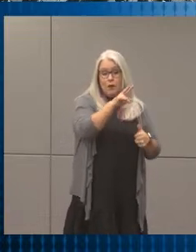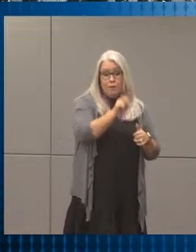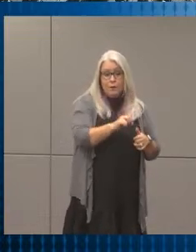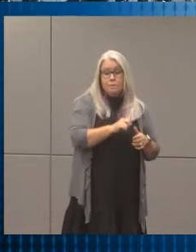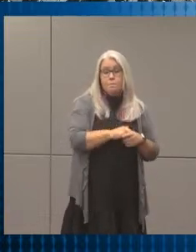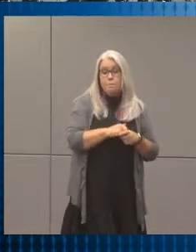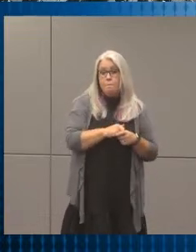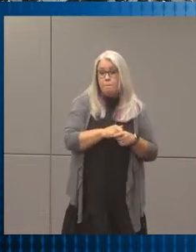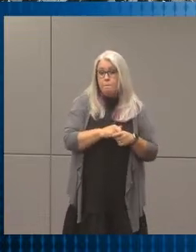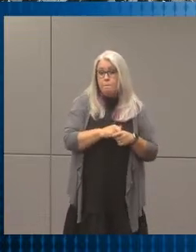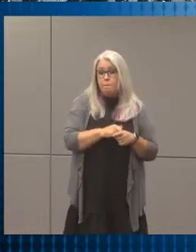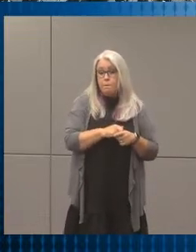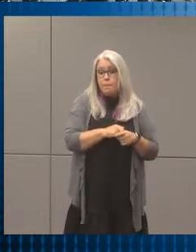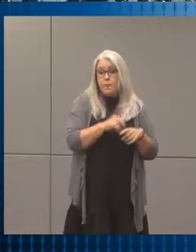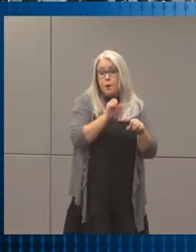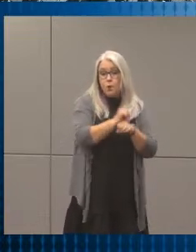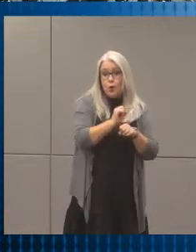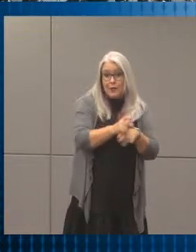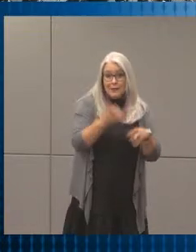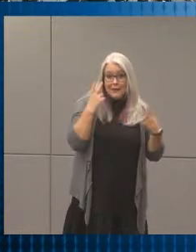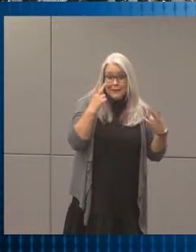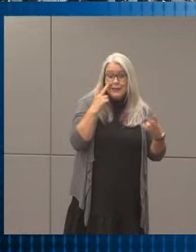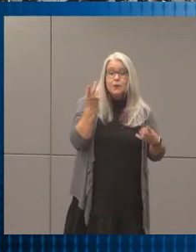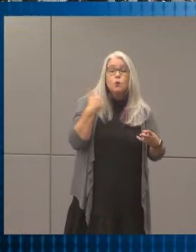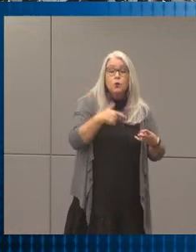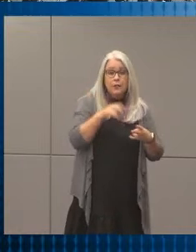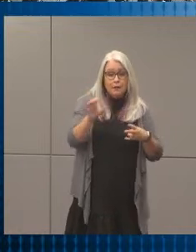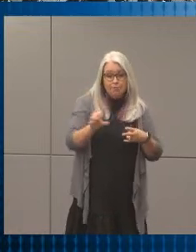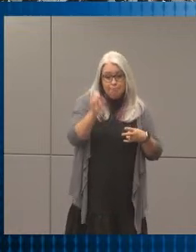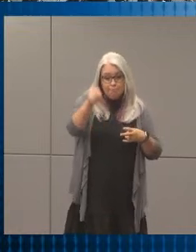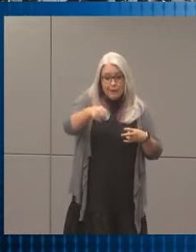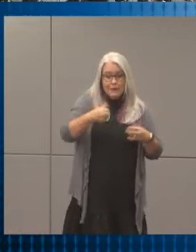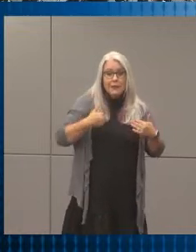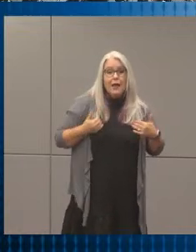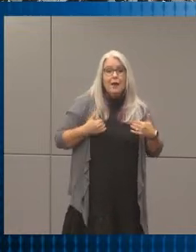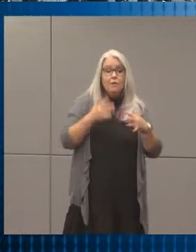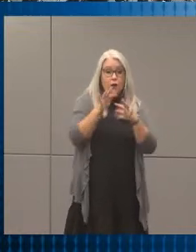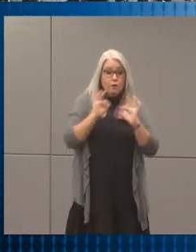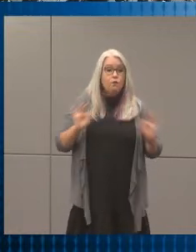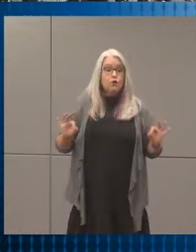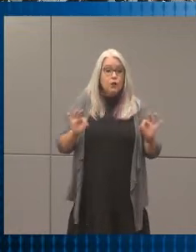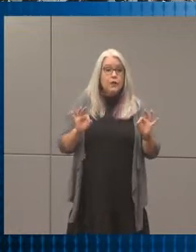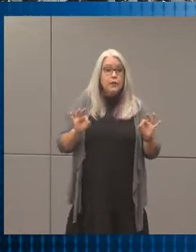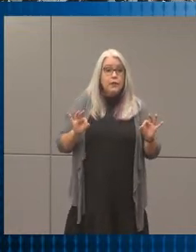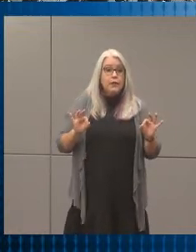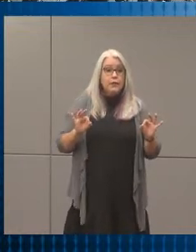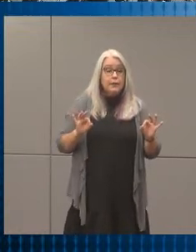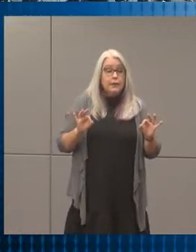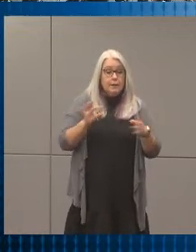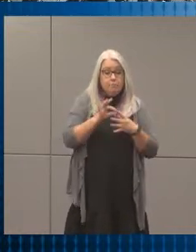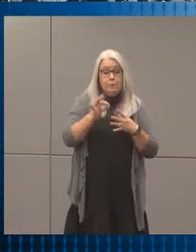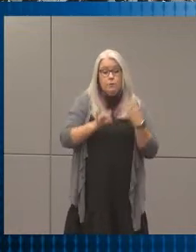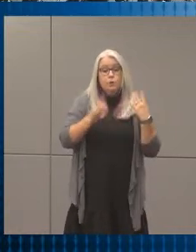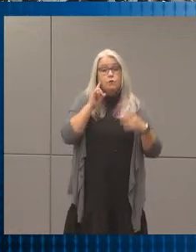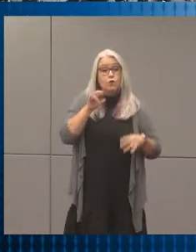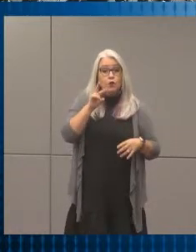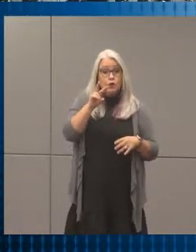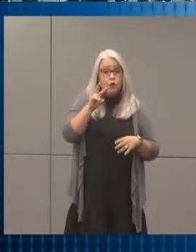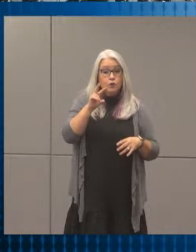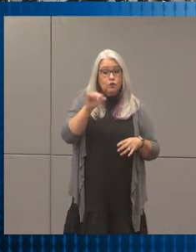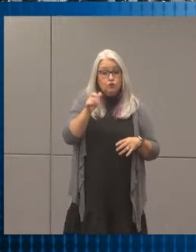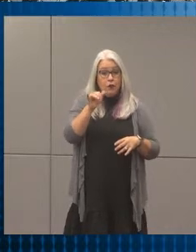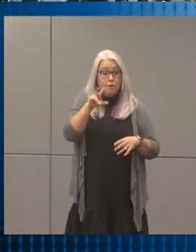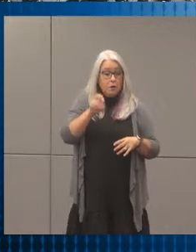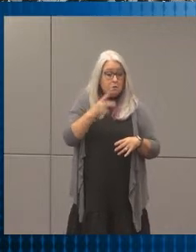get there is a free version of Java out there that we are going to try to see if will work with some of